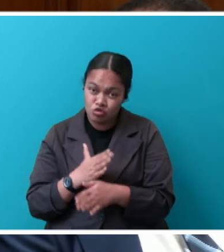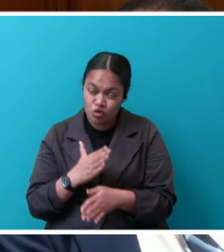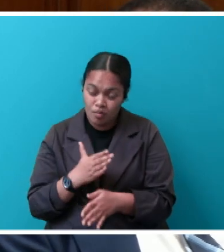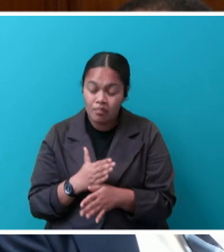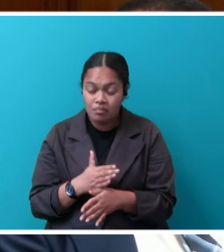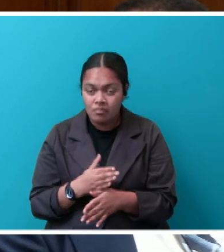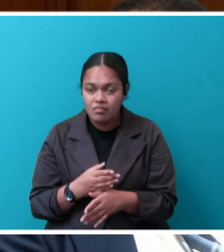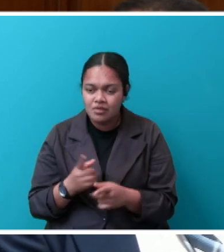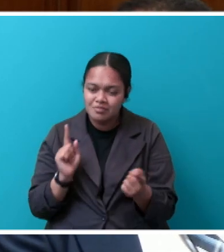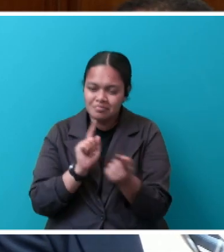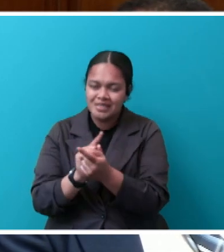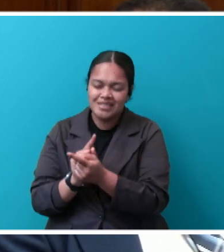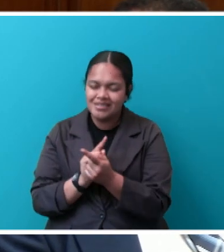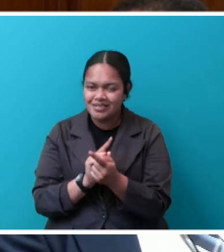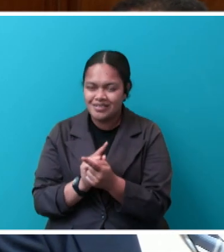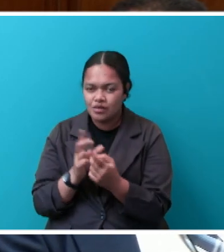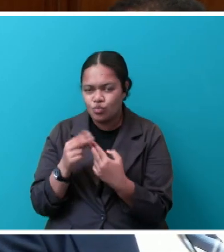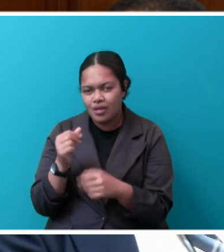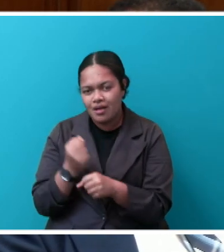with the employers and